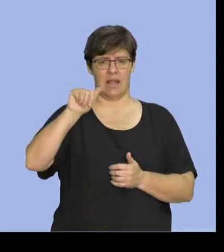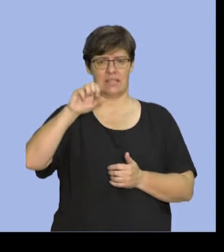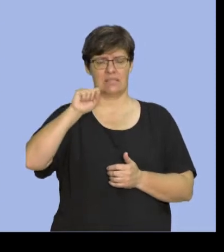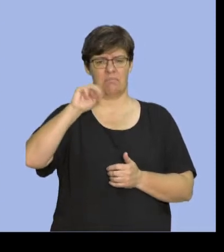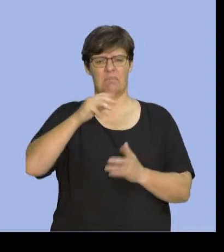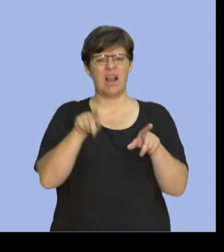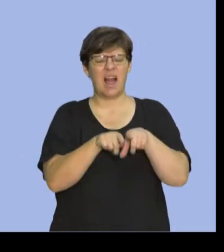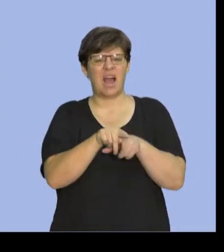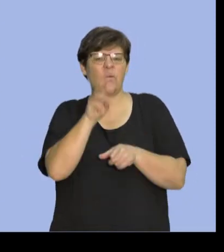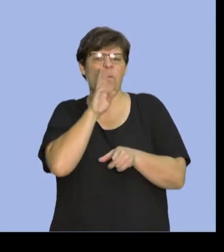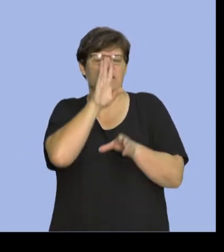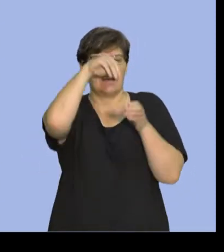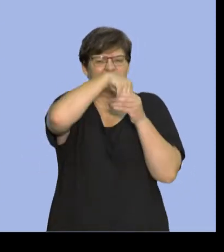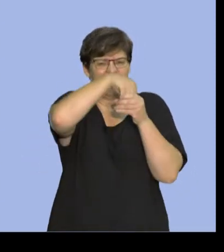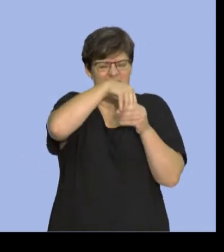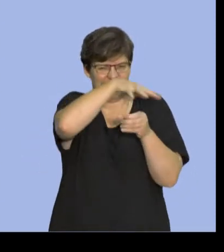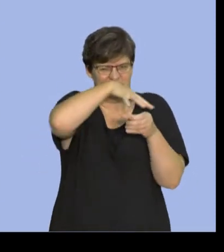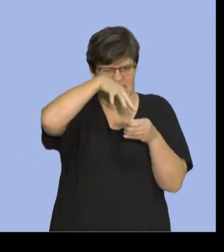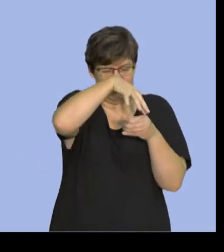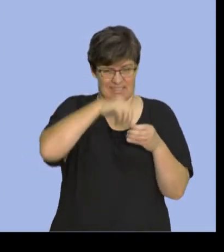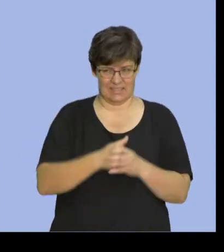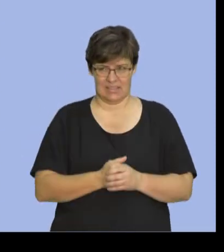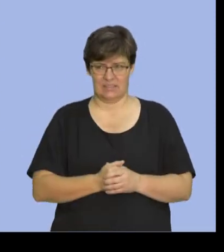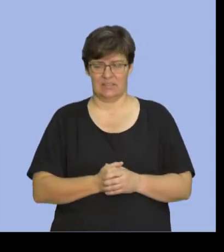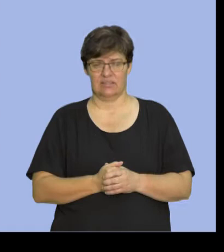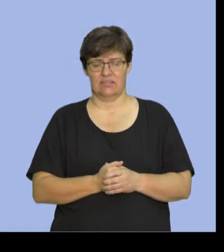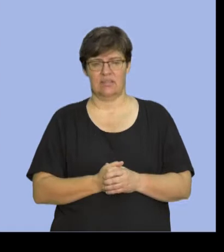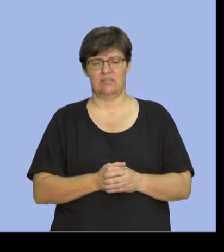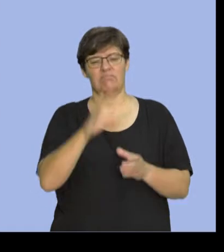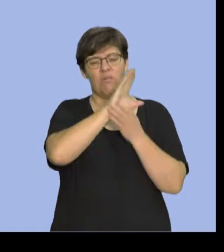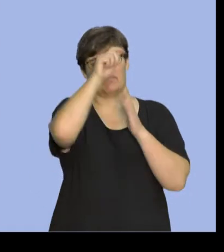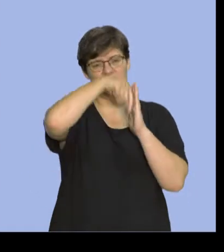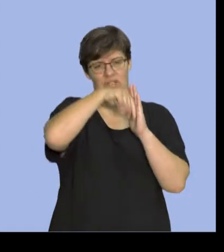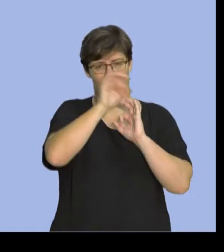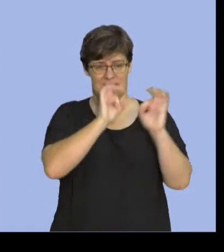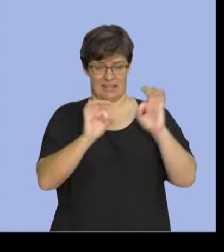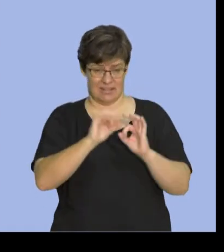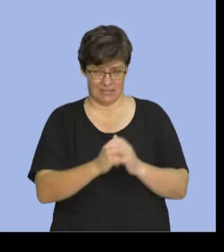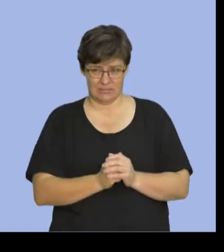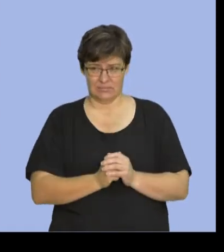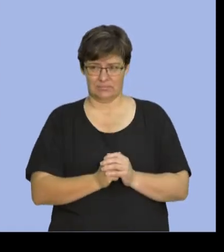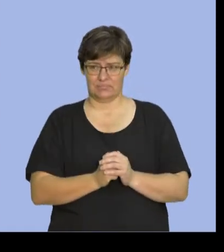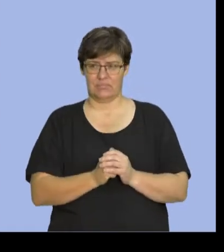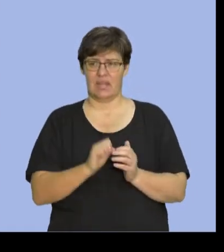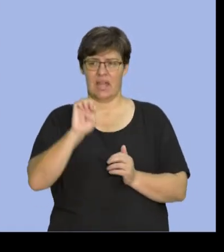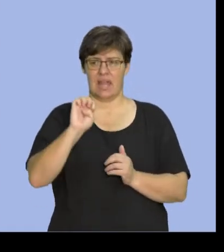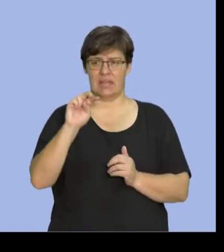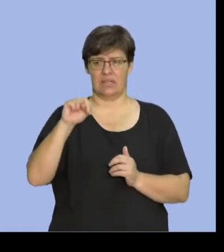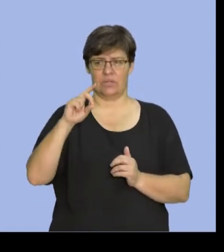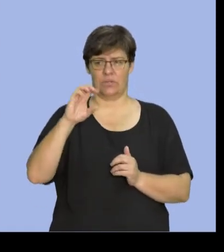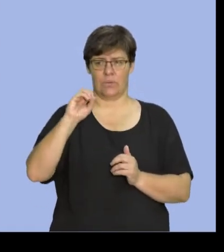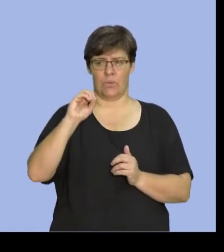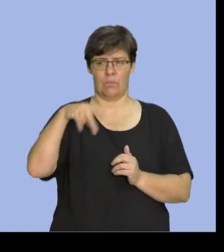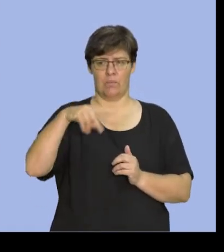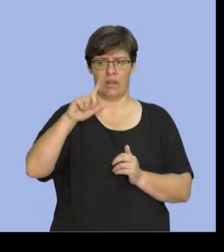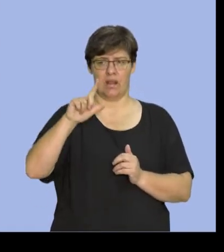the cell membrane. So the cytoplasm, the internal contents of the cell. We also need to look at the